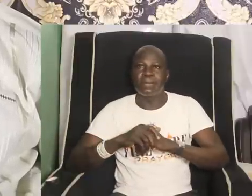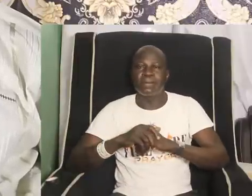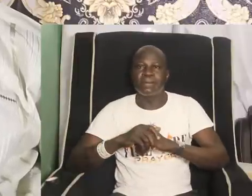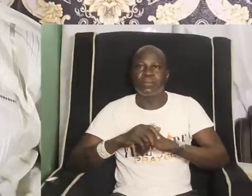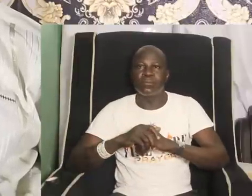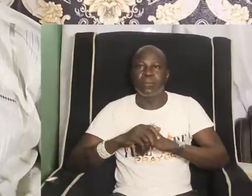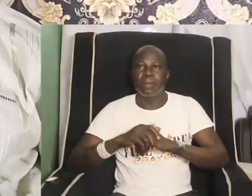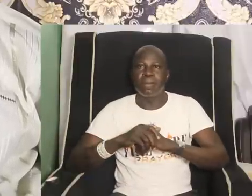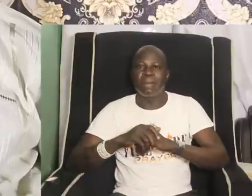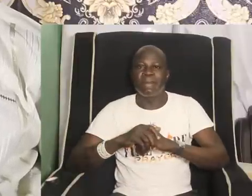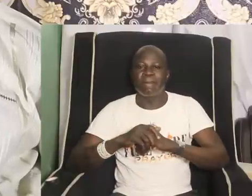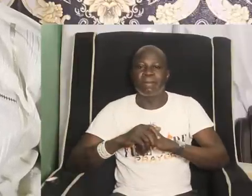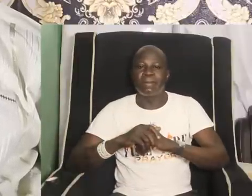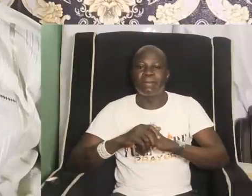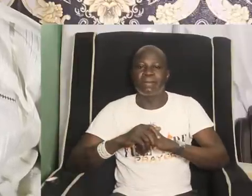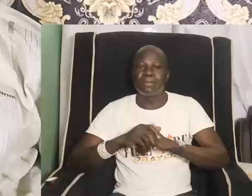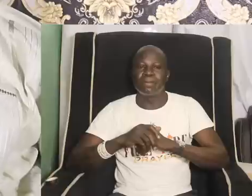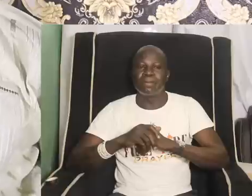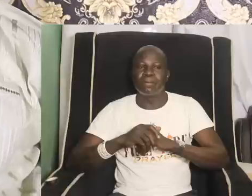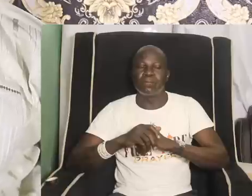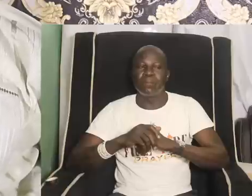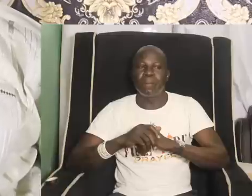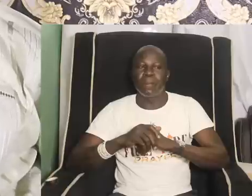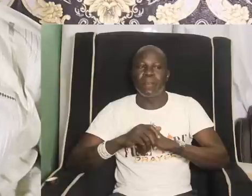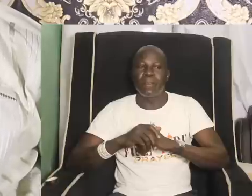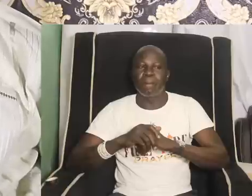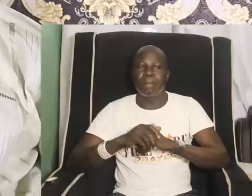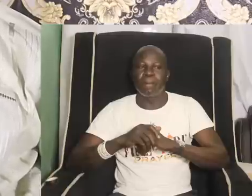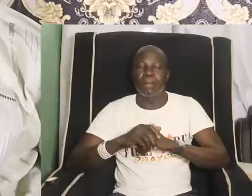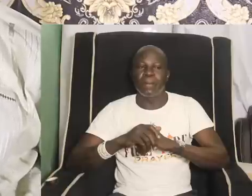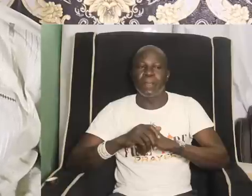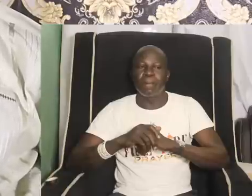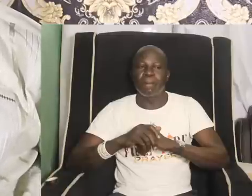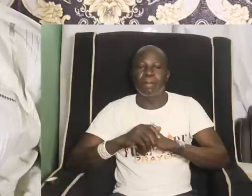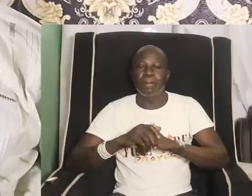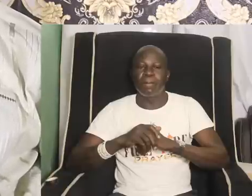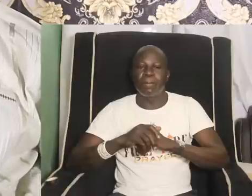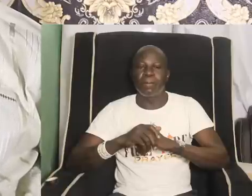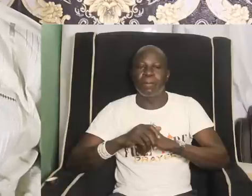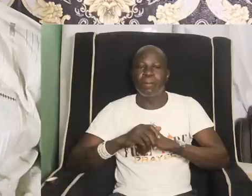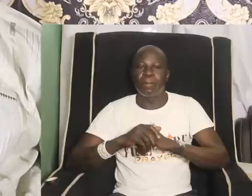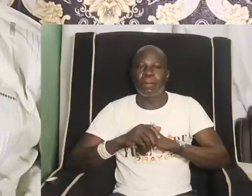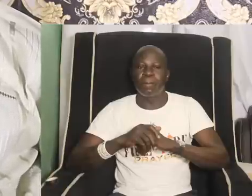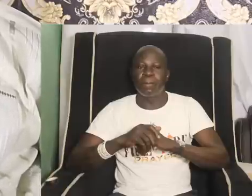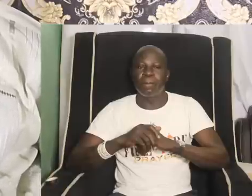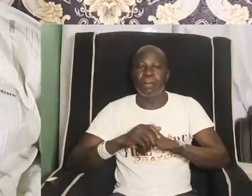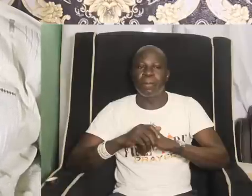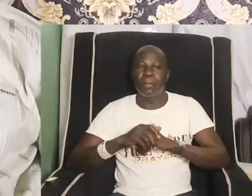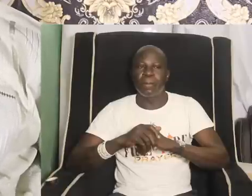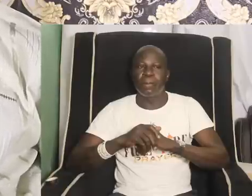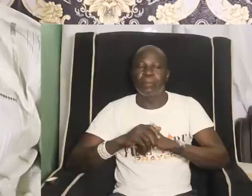ó ní bó ń ṣe rí omi yìí bẹẹ lòún bẹrẹ sí ní pọn igi bó ṣe ń fọ lọ sókè ni omi yìí náà kún tẹlé ìkórìtà ìlówó